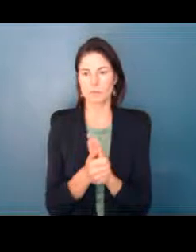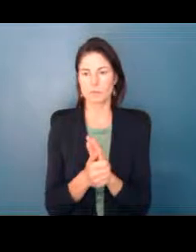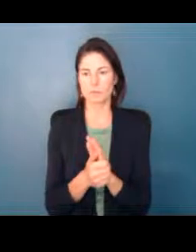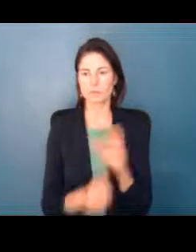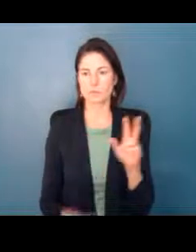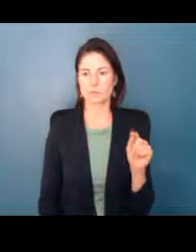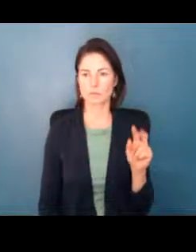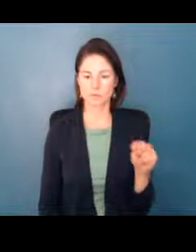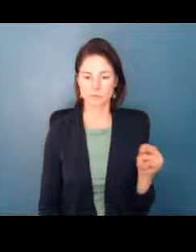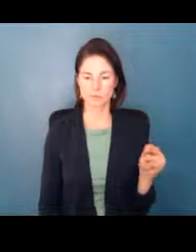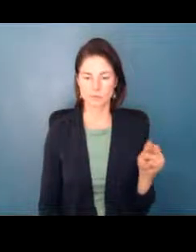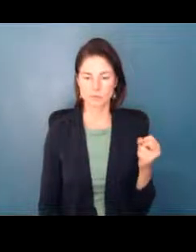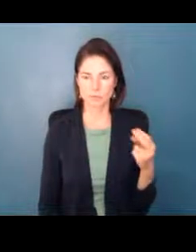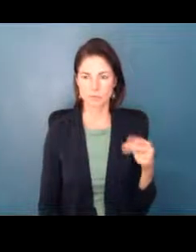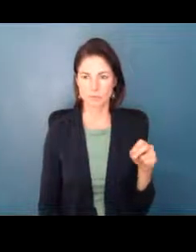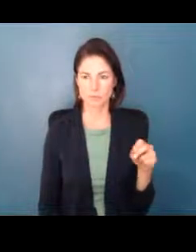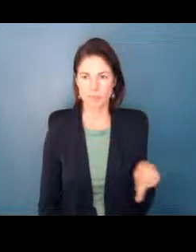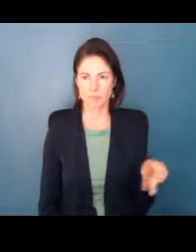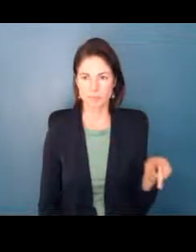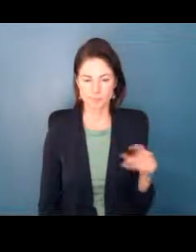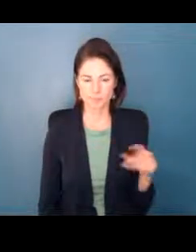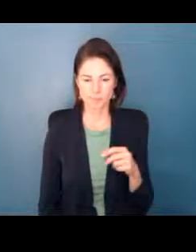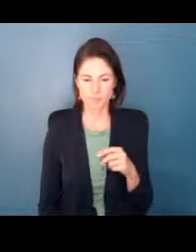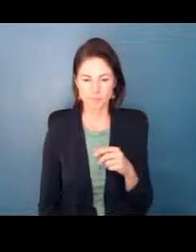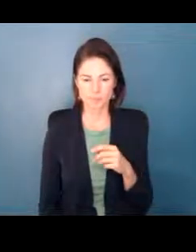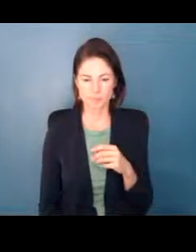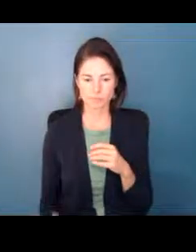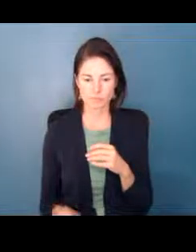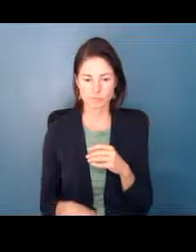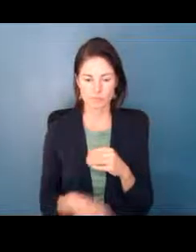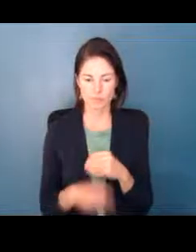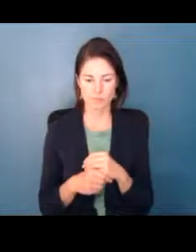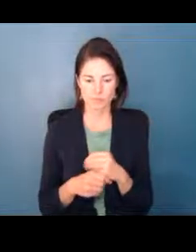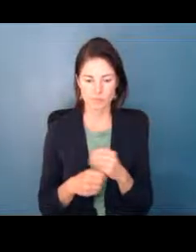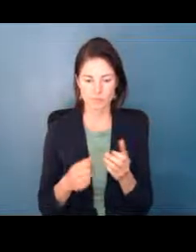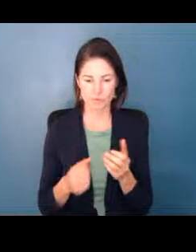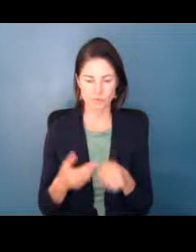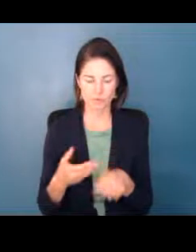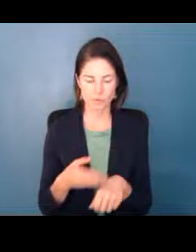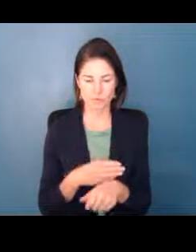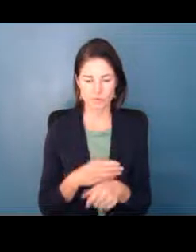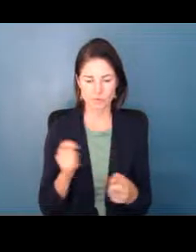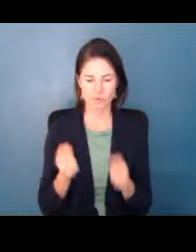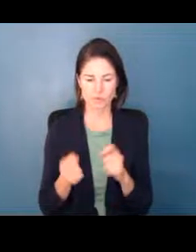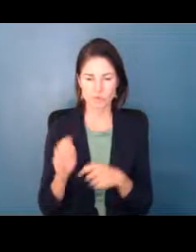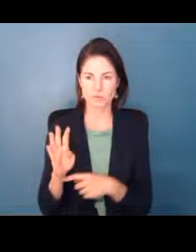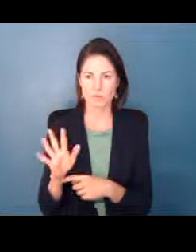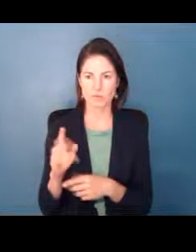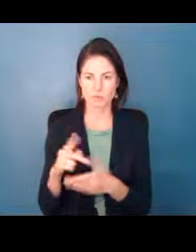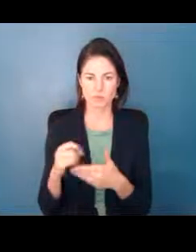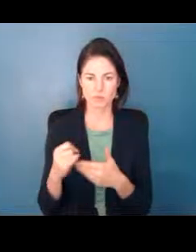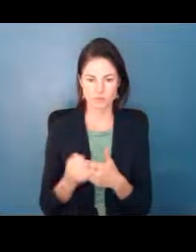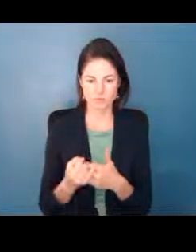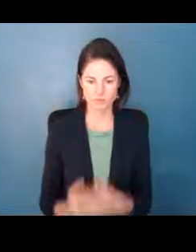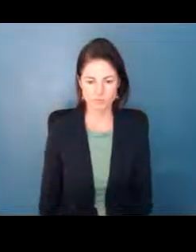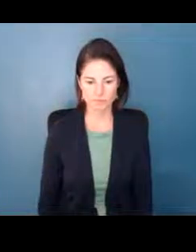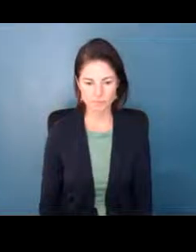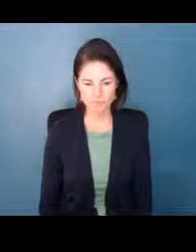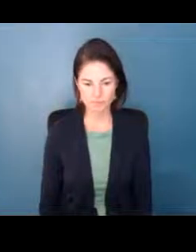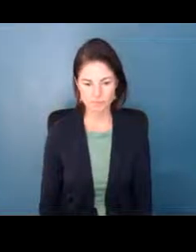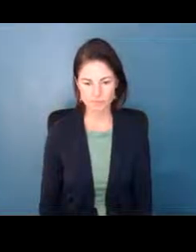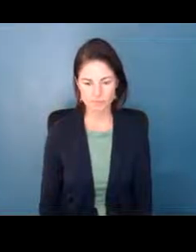add 26 new projects to the 2022 SHOP and will also revise 45 projects that are currently programmed in the 2022